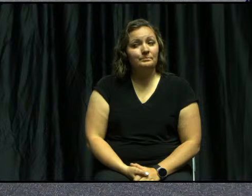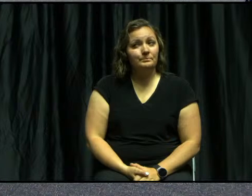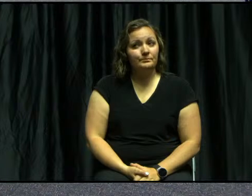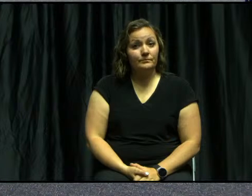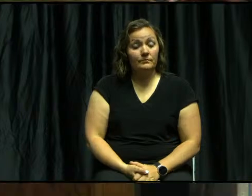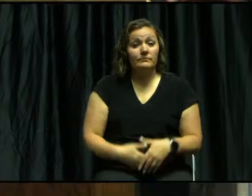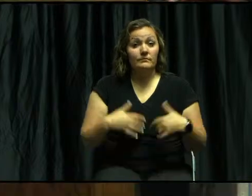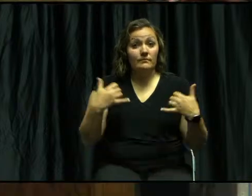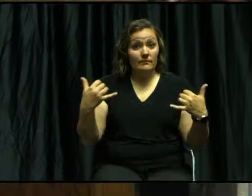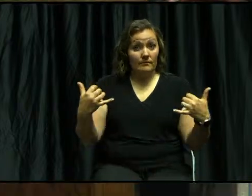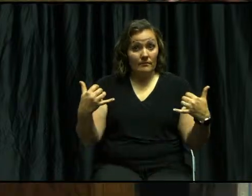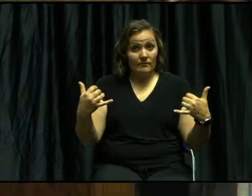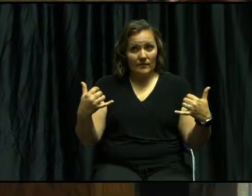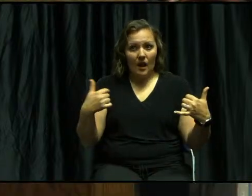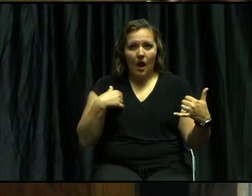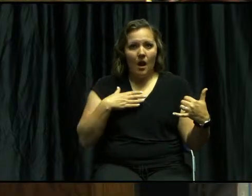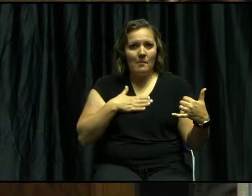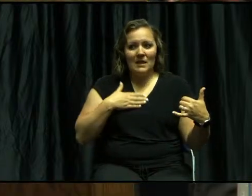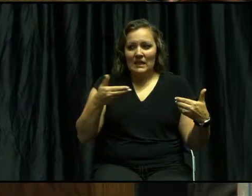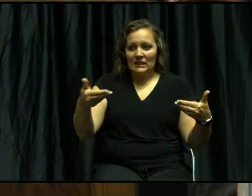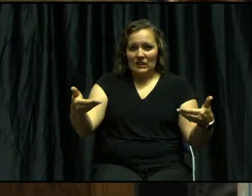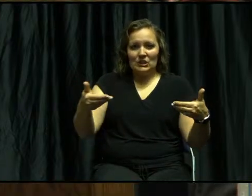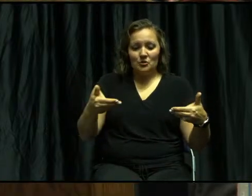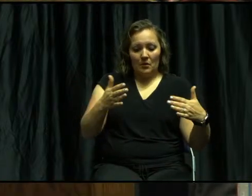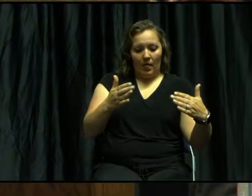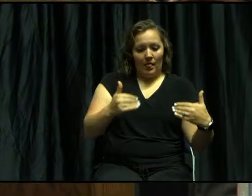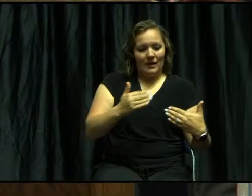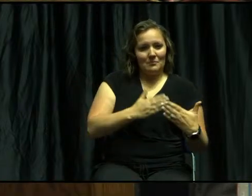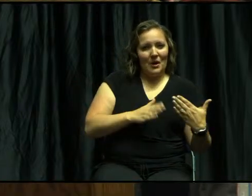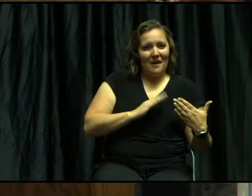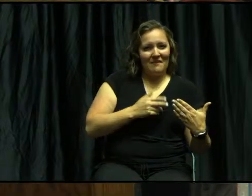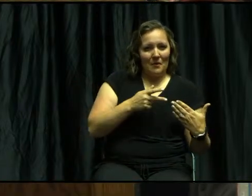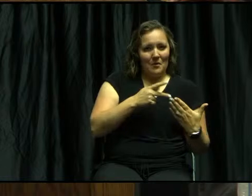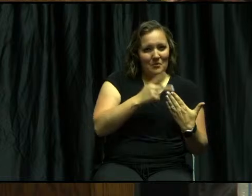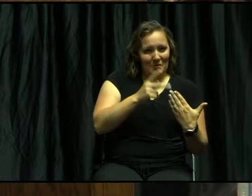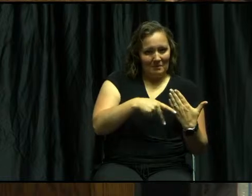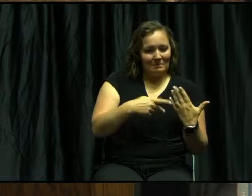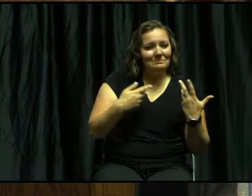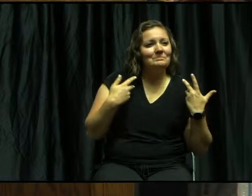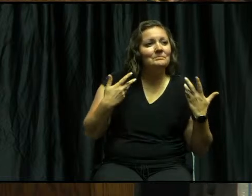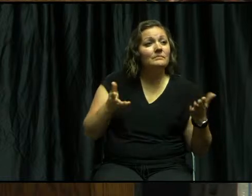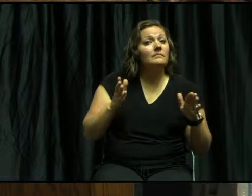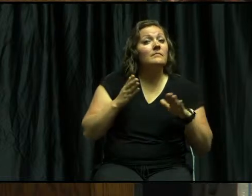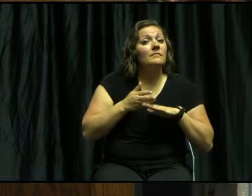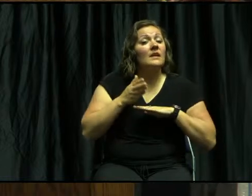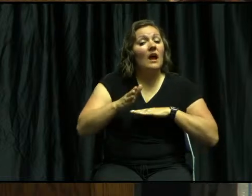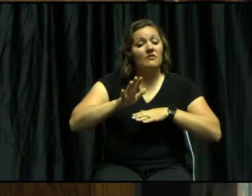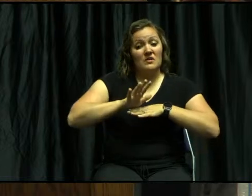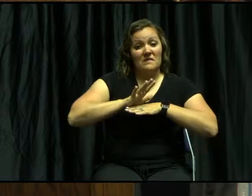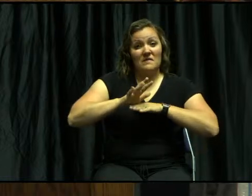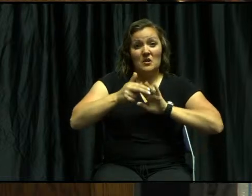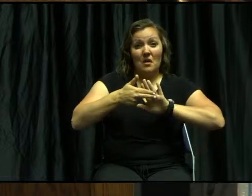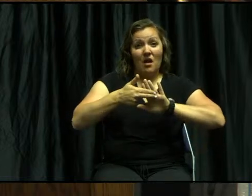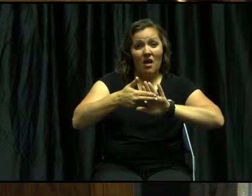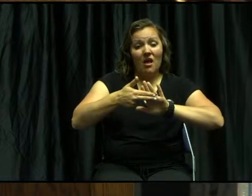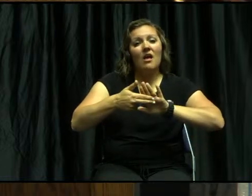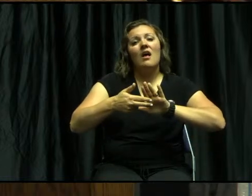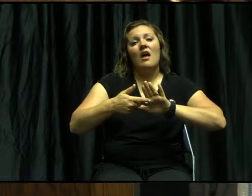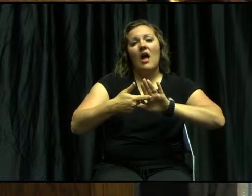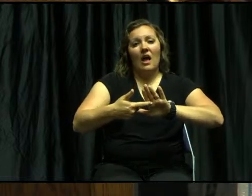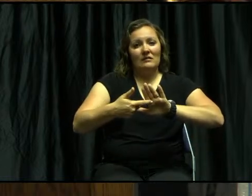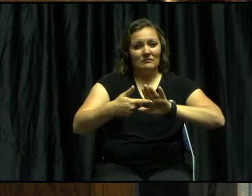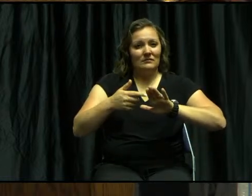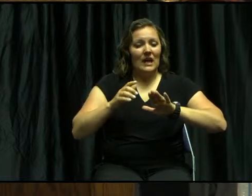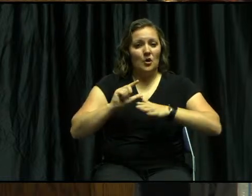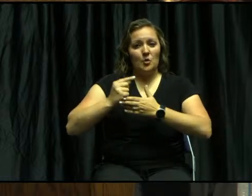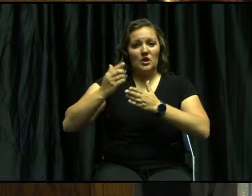At this point, I'm pleased to introduce the next section of our program. After a video highlighting our graduates, you will soon have the